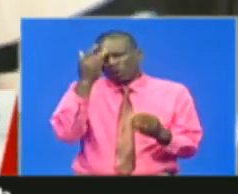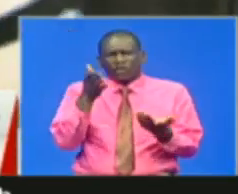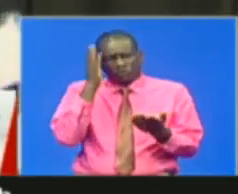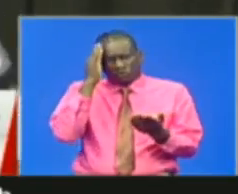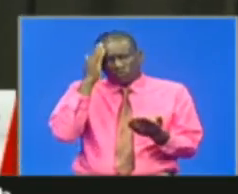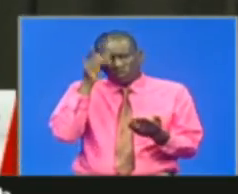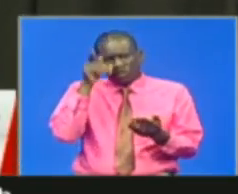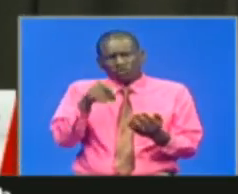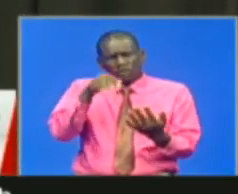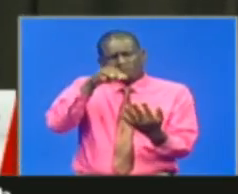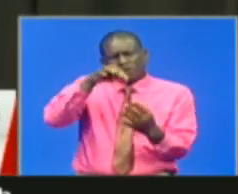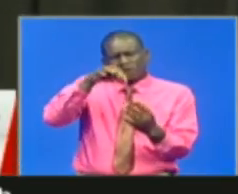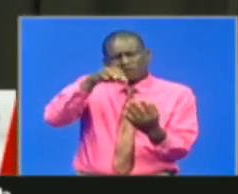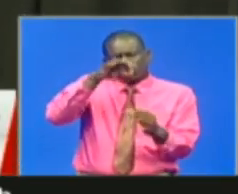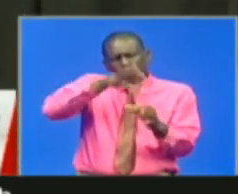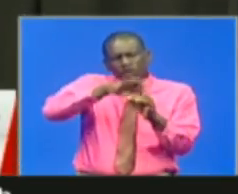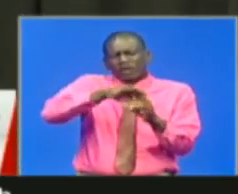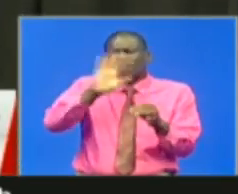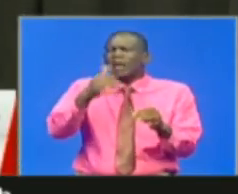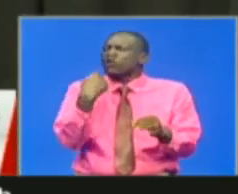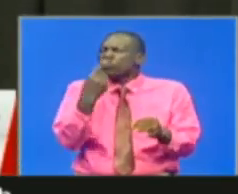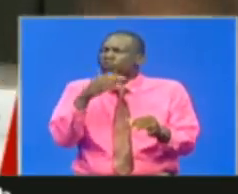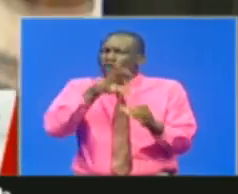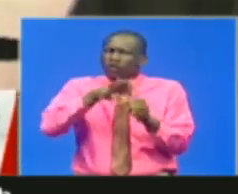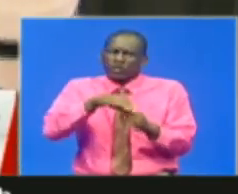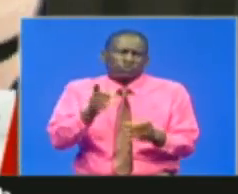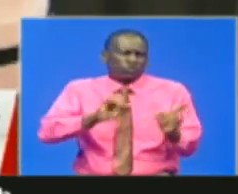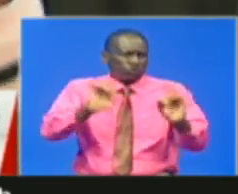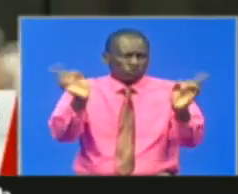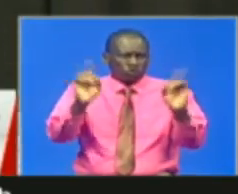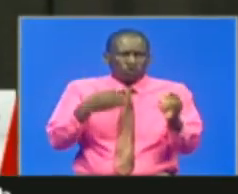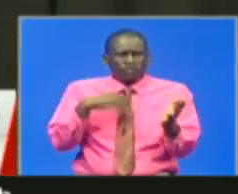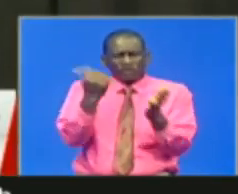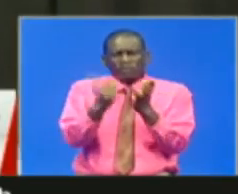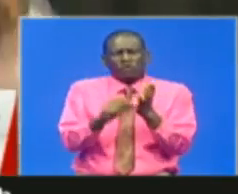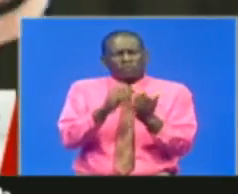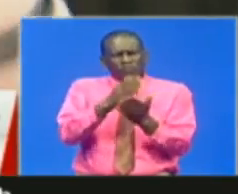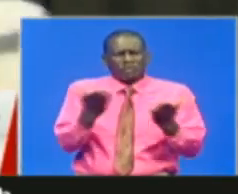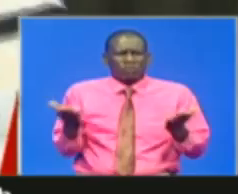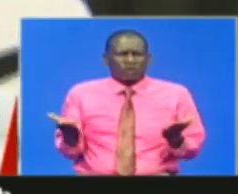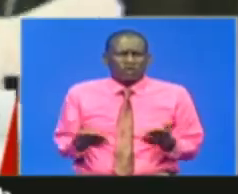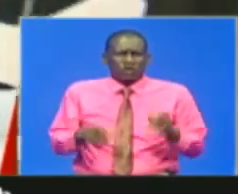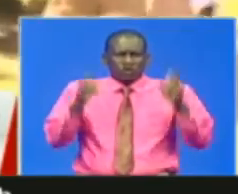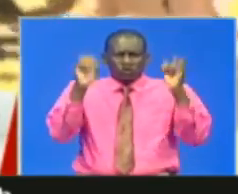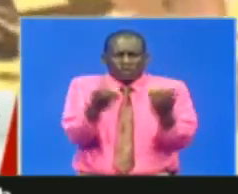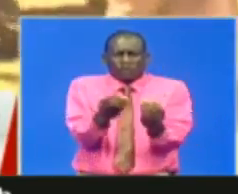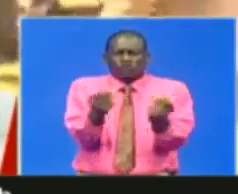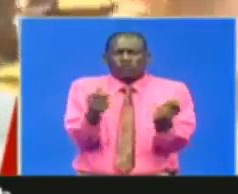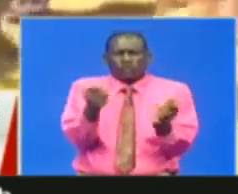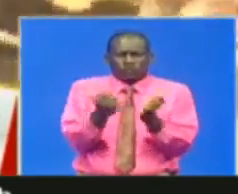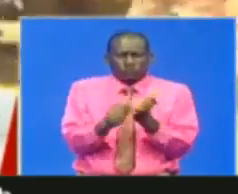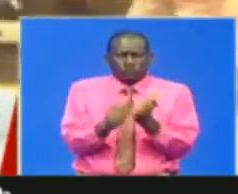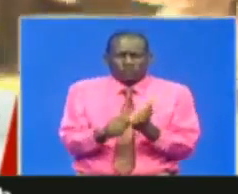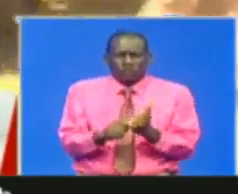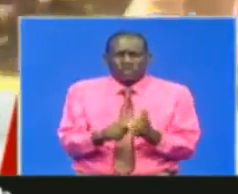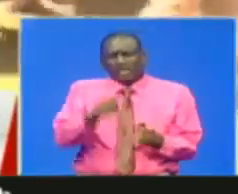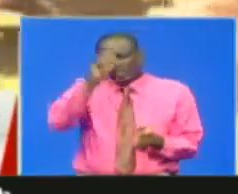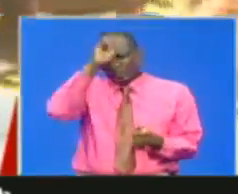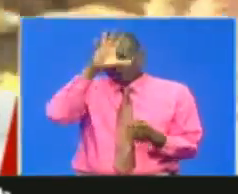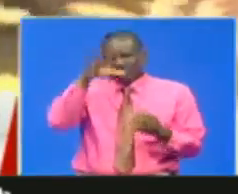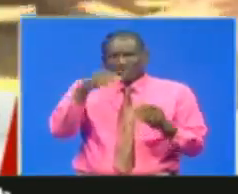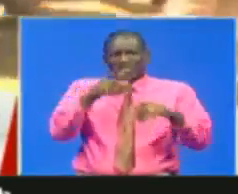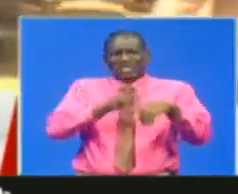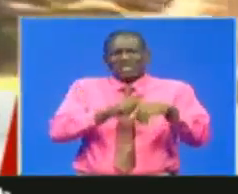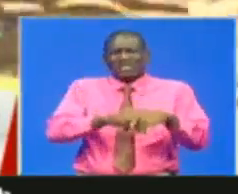wewe umechaguliwa na nani? No, there's a problem and we must fix it. Is it any surprise then when